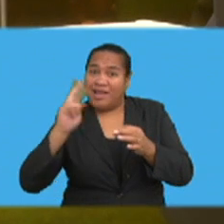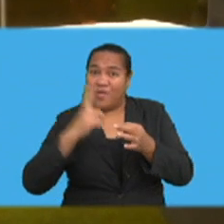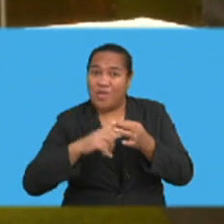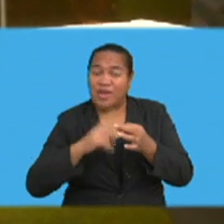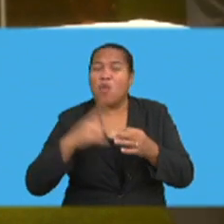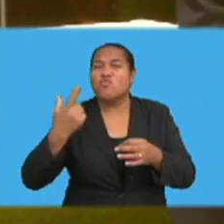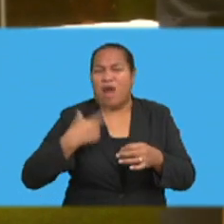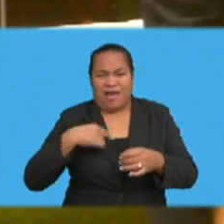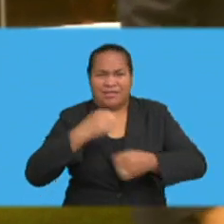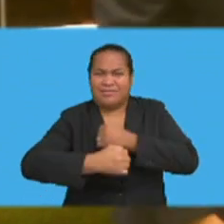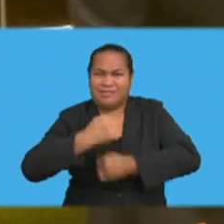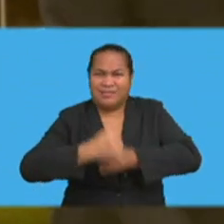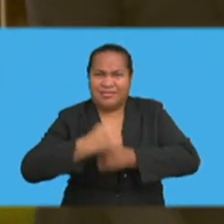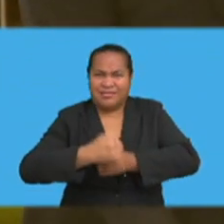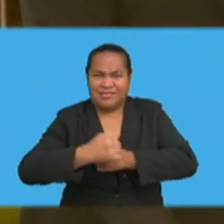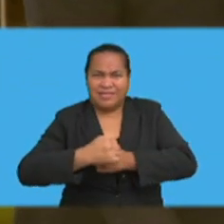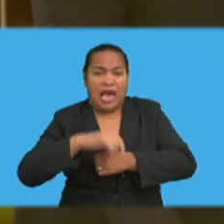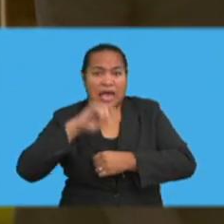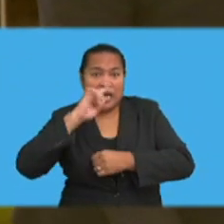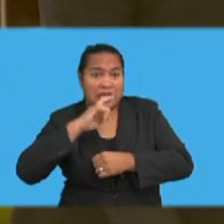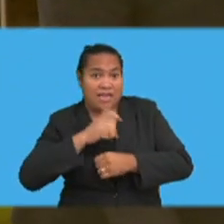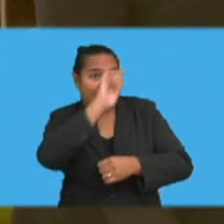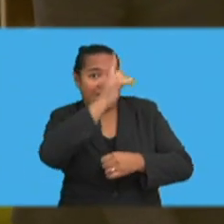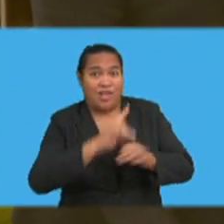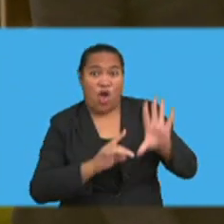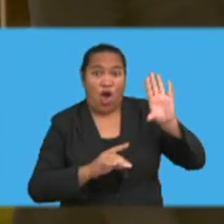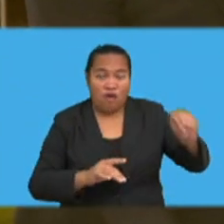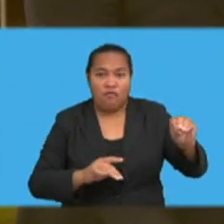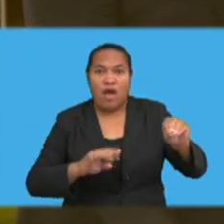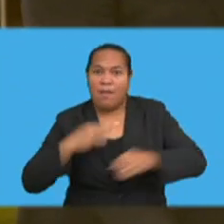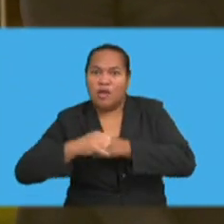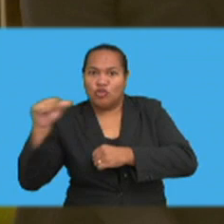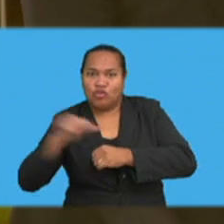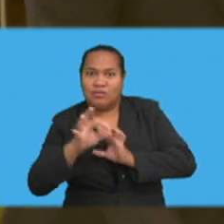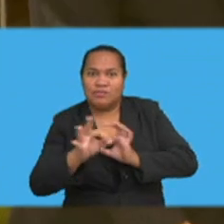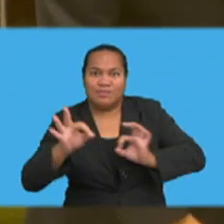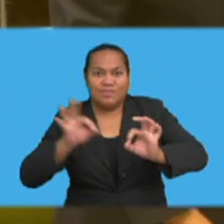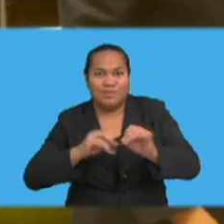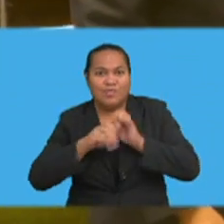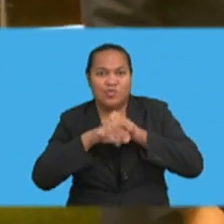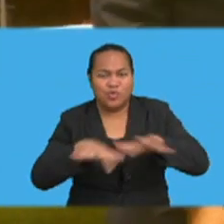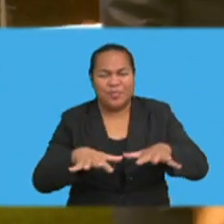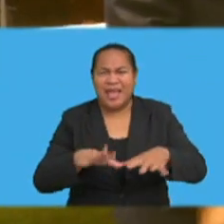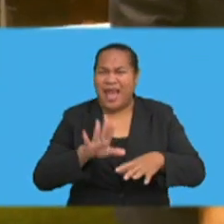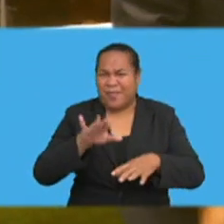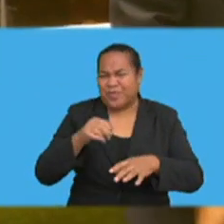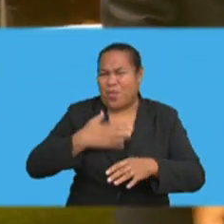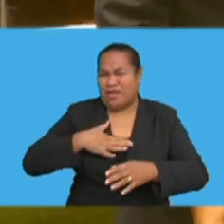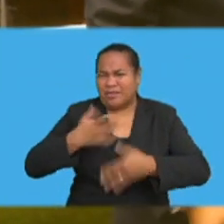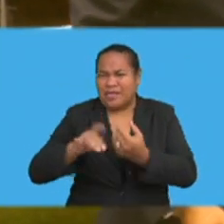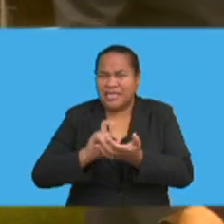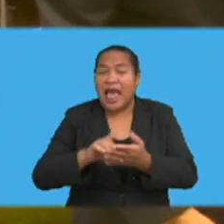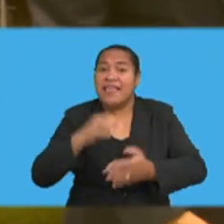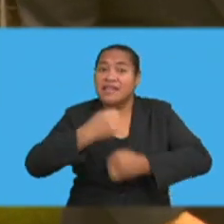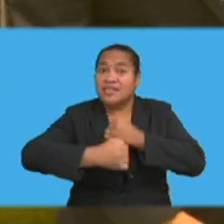electricity demand during blackouts? Now, Honourable Prem Singh, I just want to correct you on something. When you ask generators, they're generators not only driven